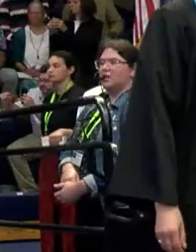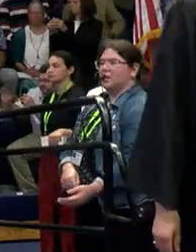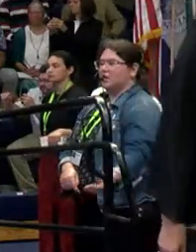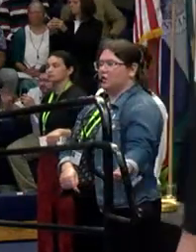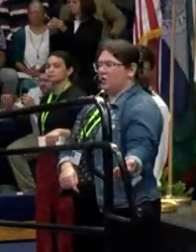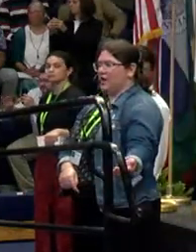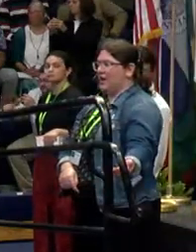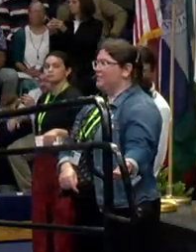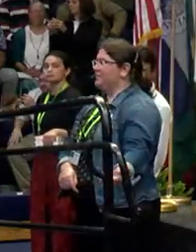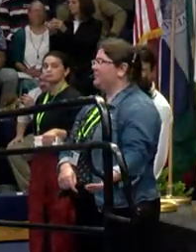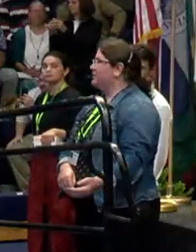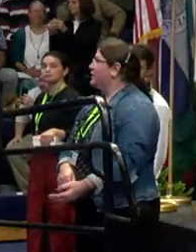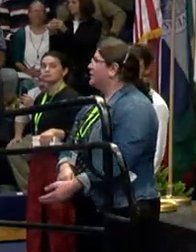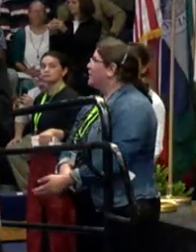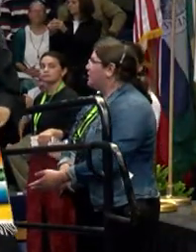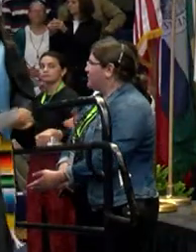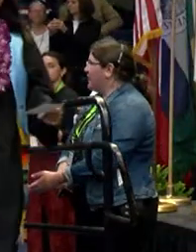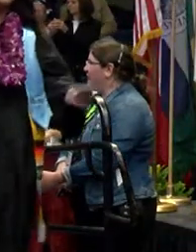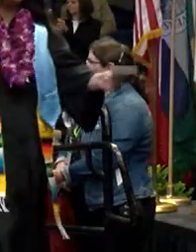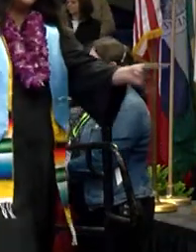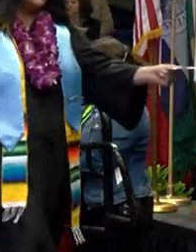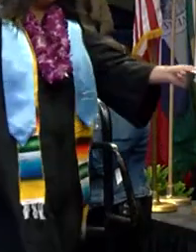Emily Bolton St. John.